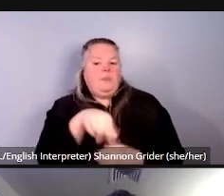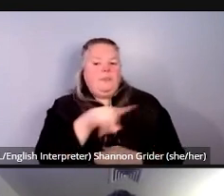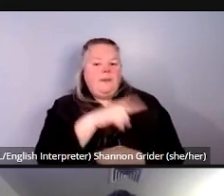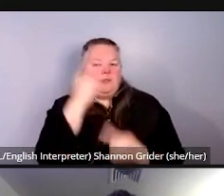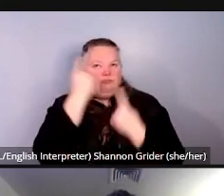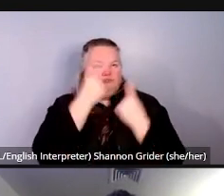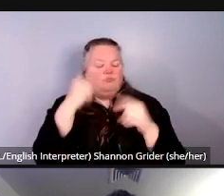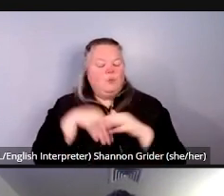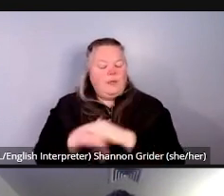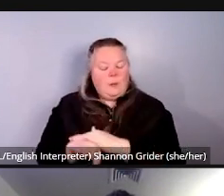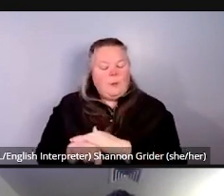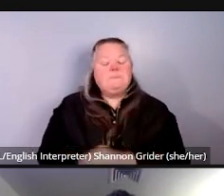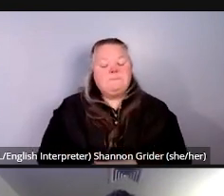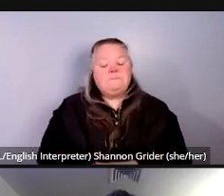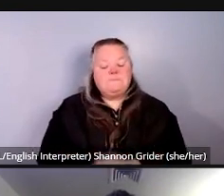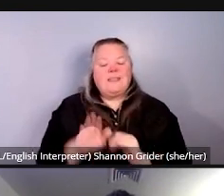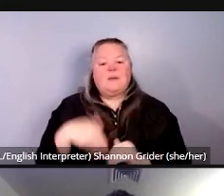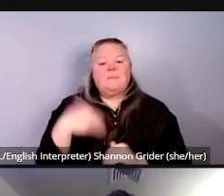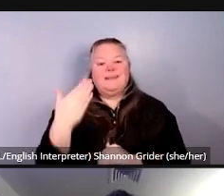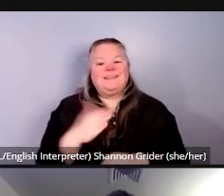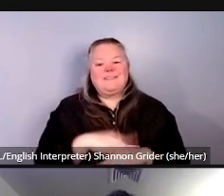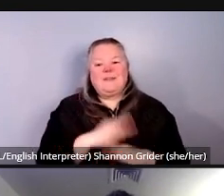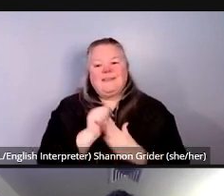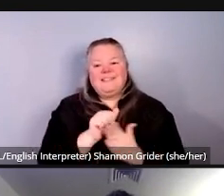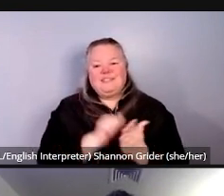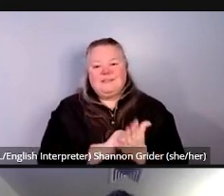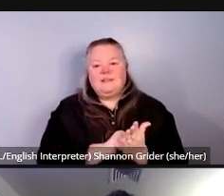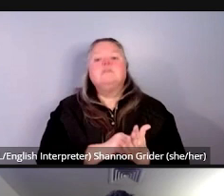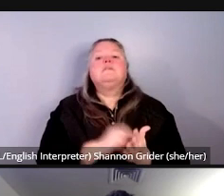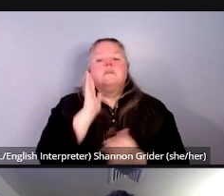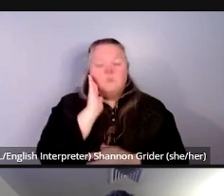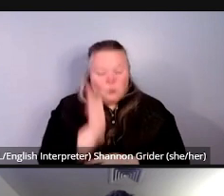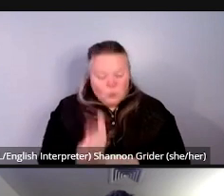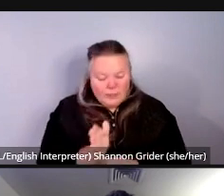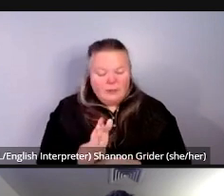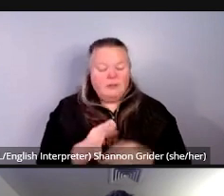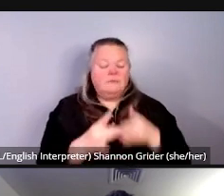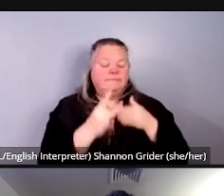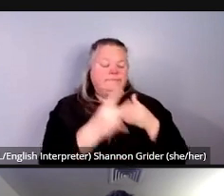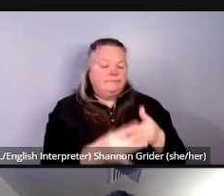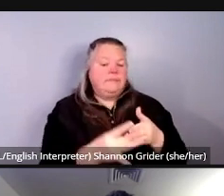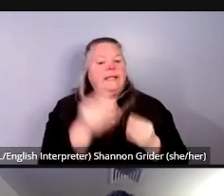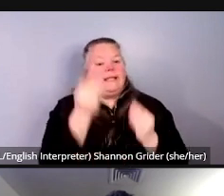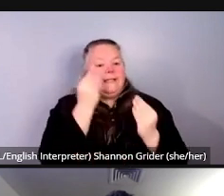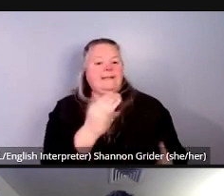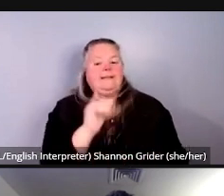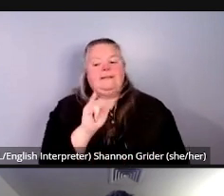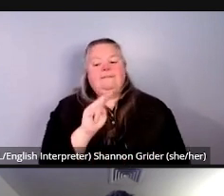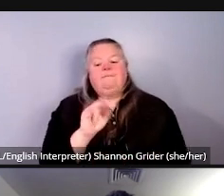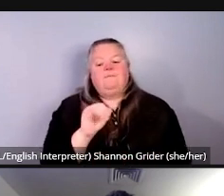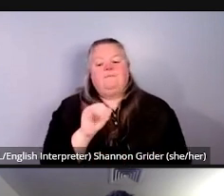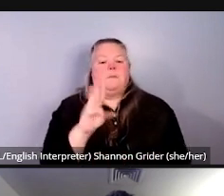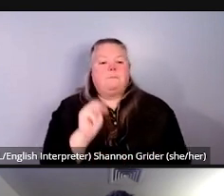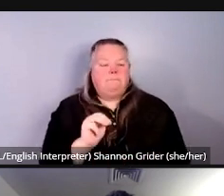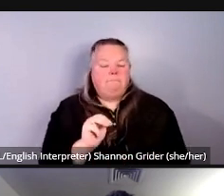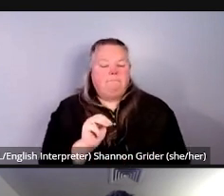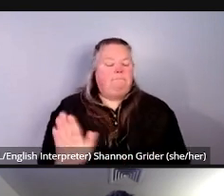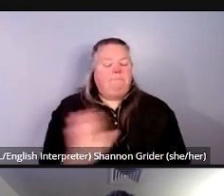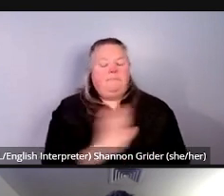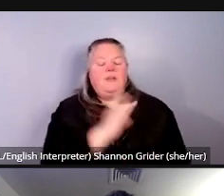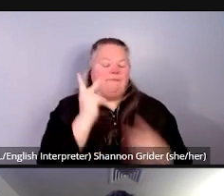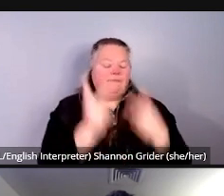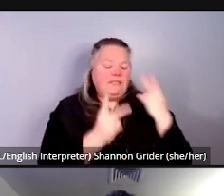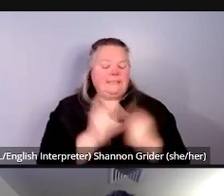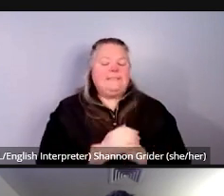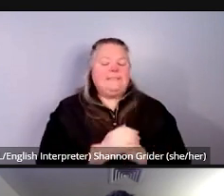schools. So that's up next on our agenda. So you will have a chance to help inform the content of the visits. It's really a capacity issue.